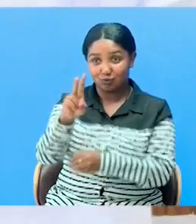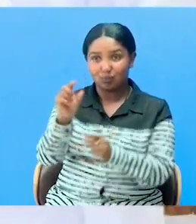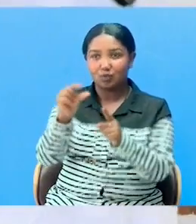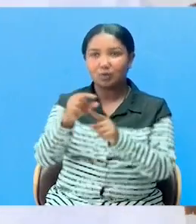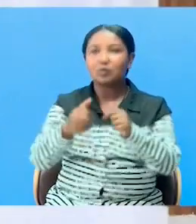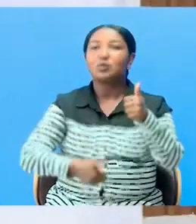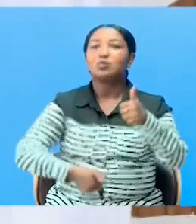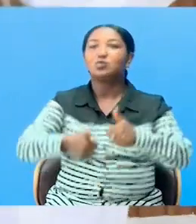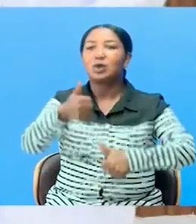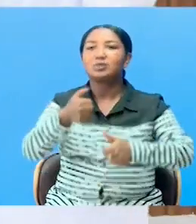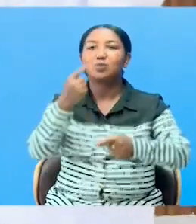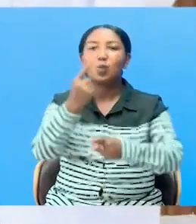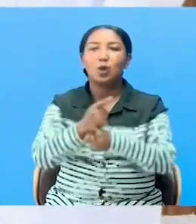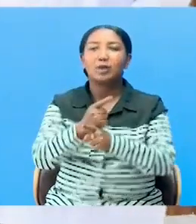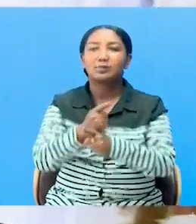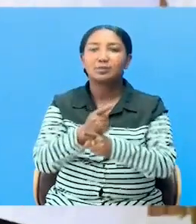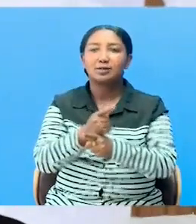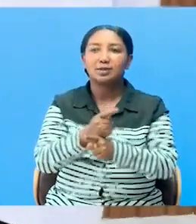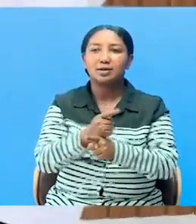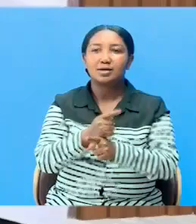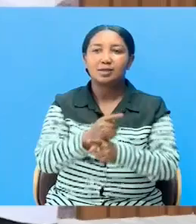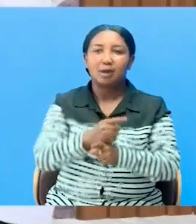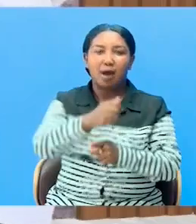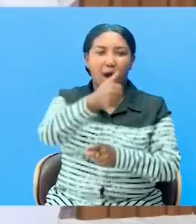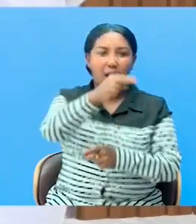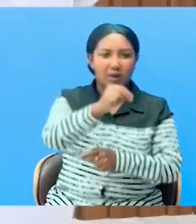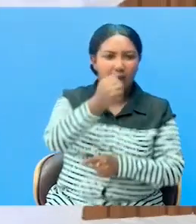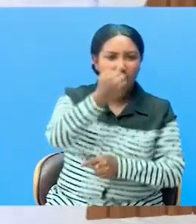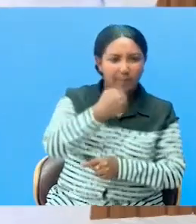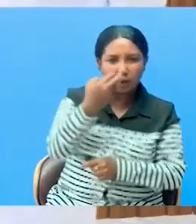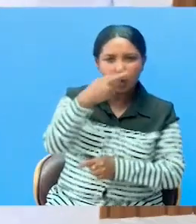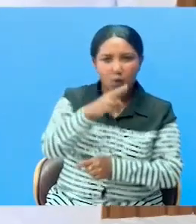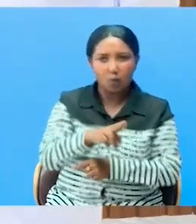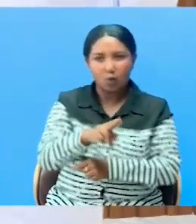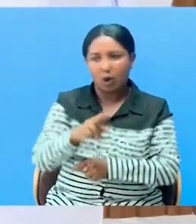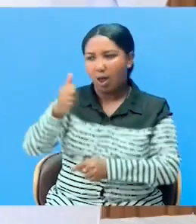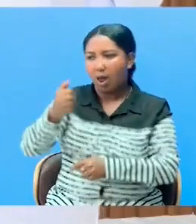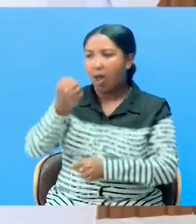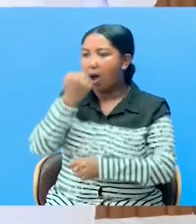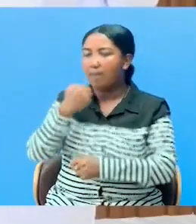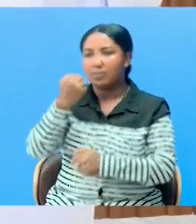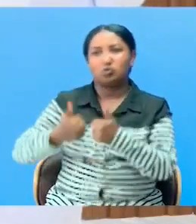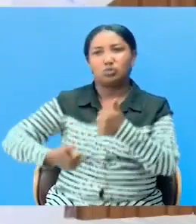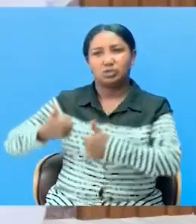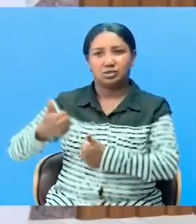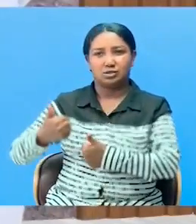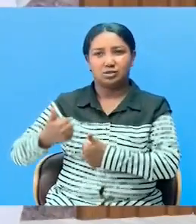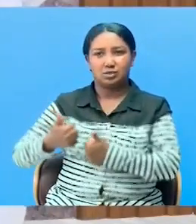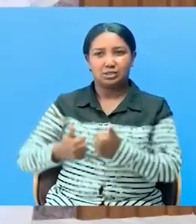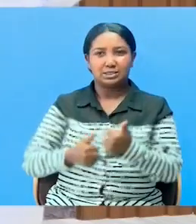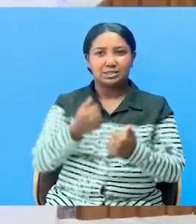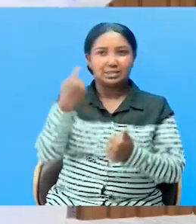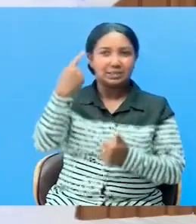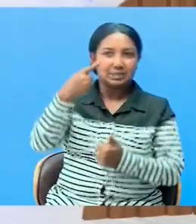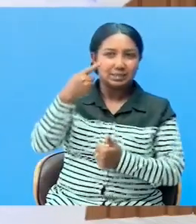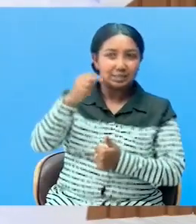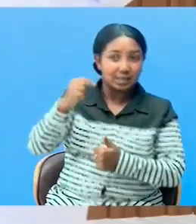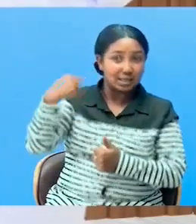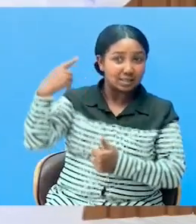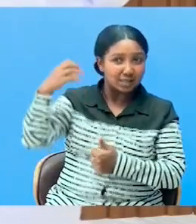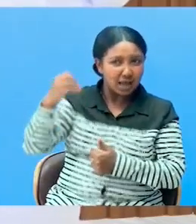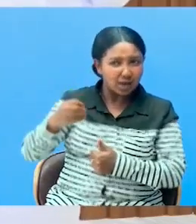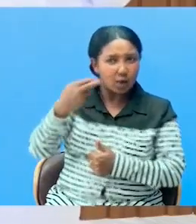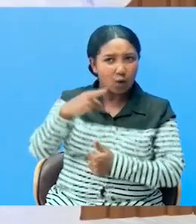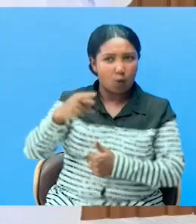Which one is correct for you? Is it you can say an apple or an apple? The sun or a